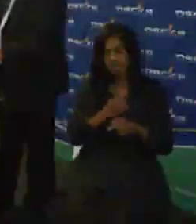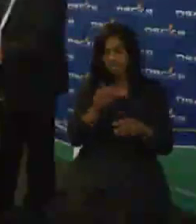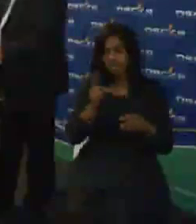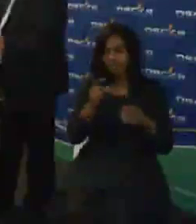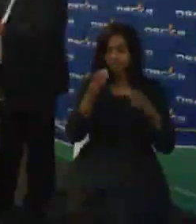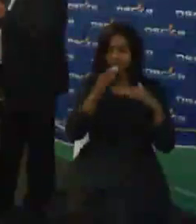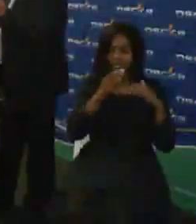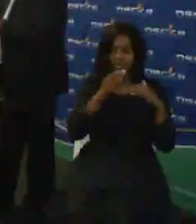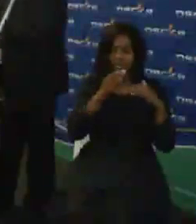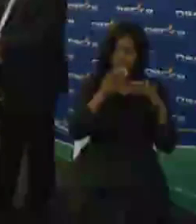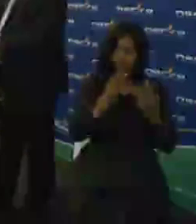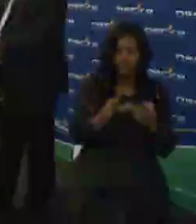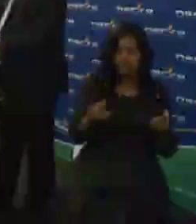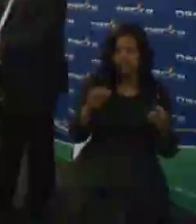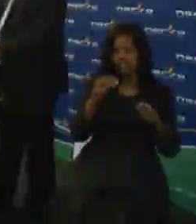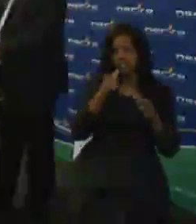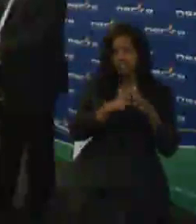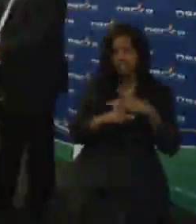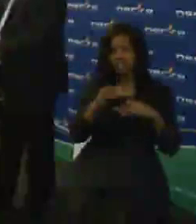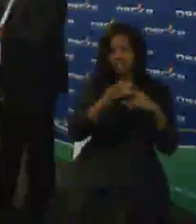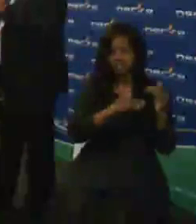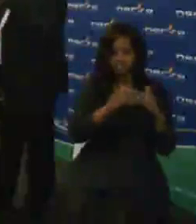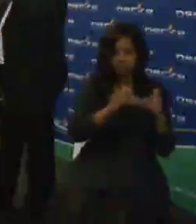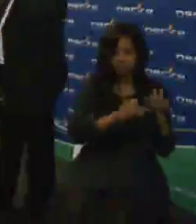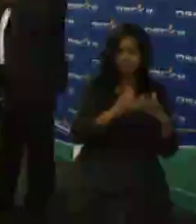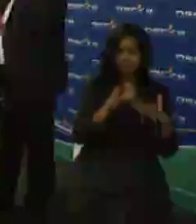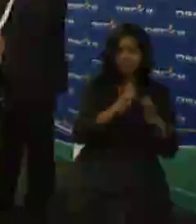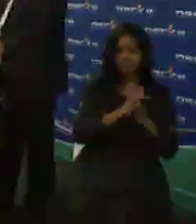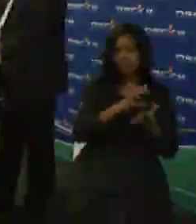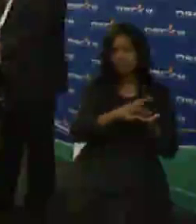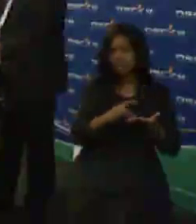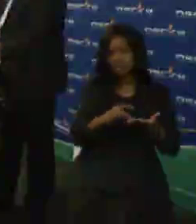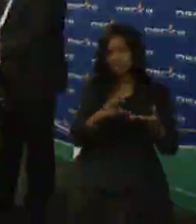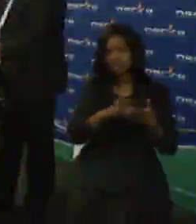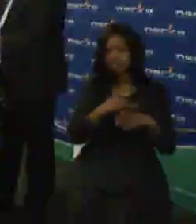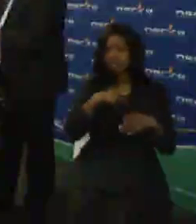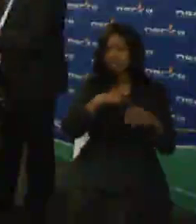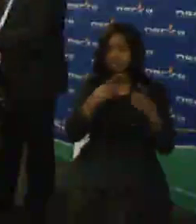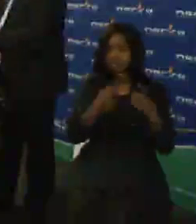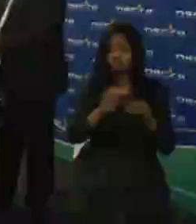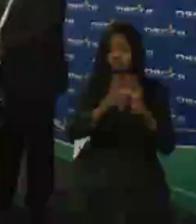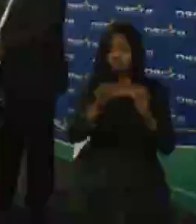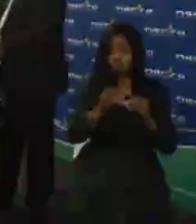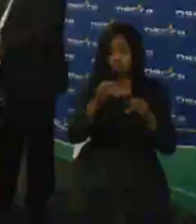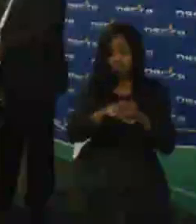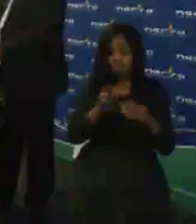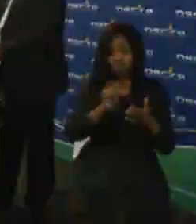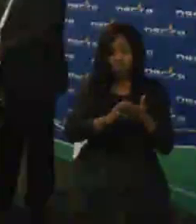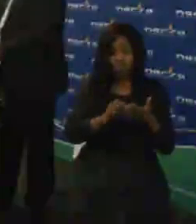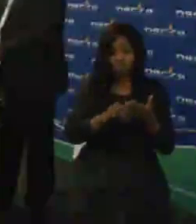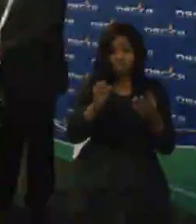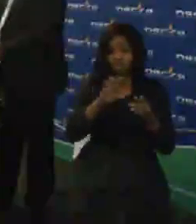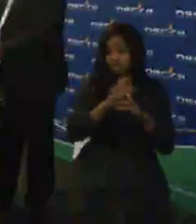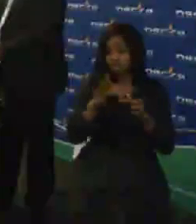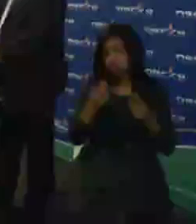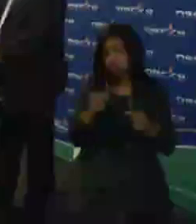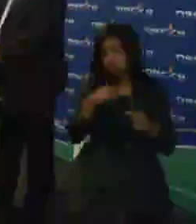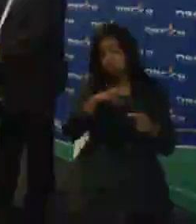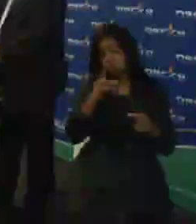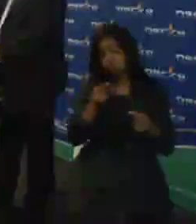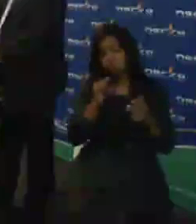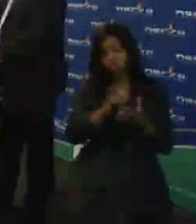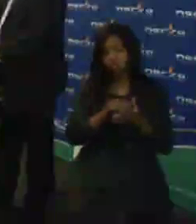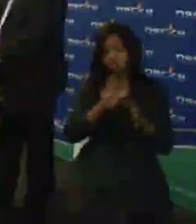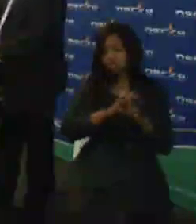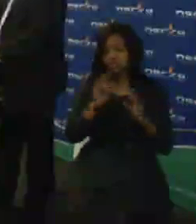construction. And that's the detailed recon we presented, and I think we've done it in writing. If not, we'll definitely do that. But it's